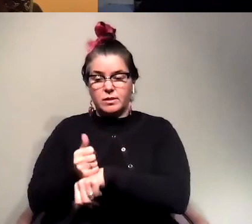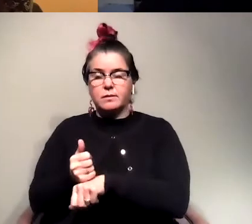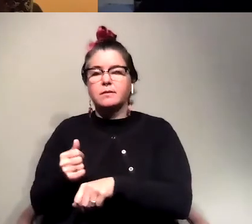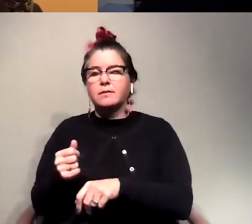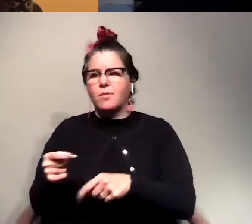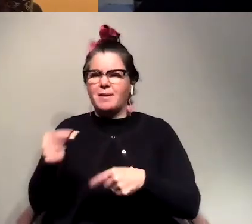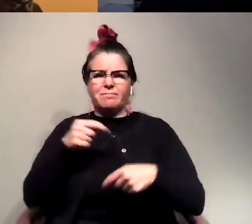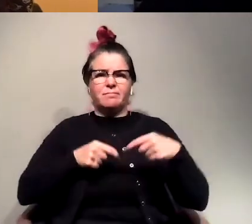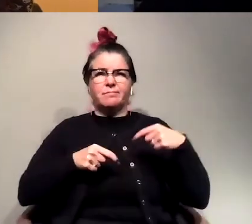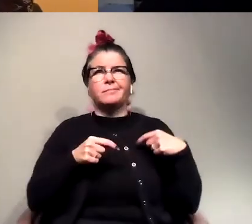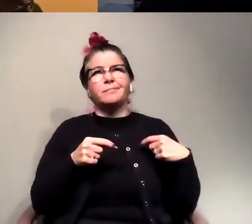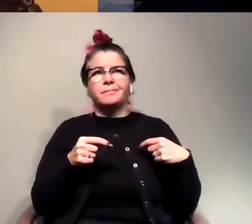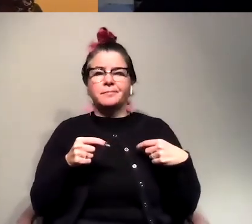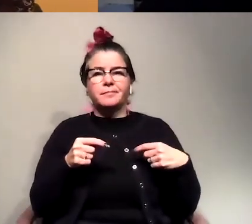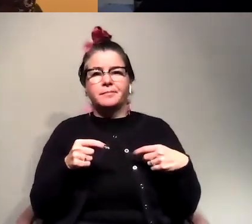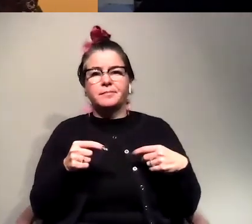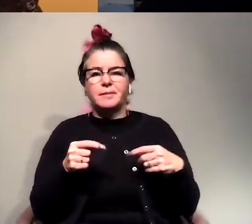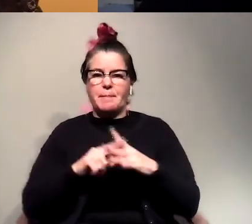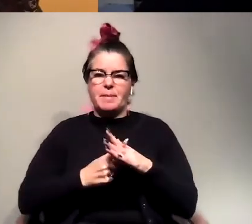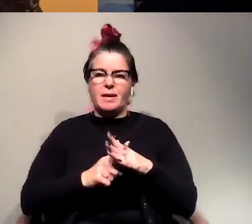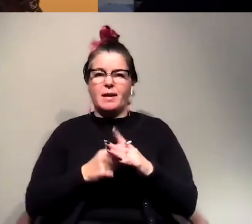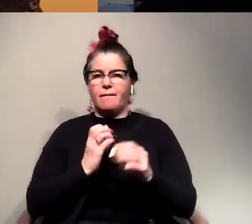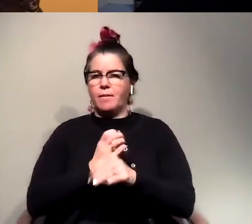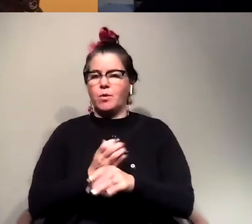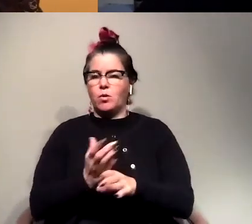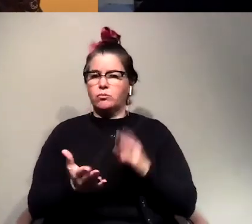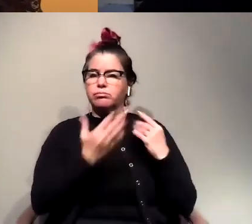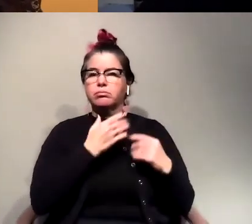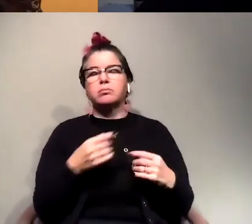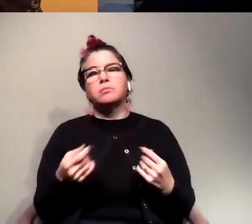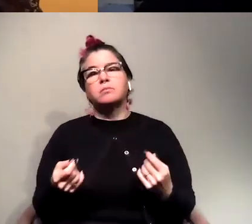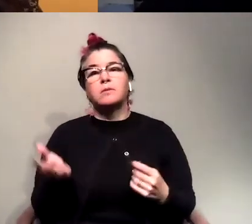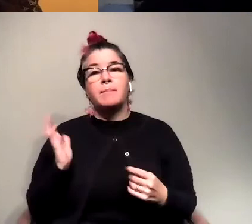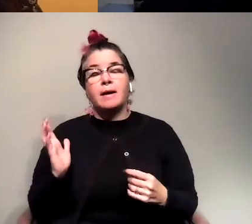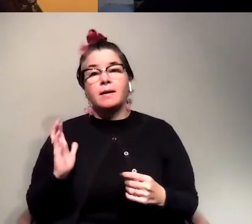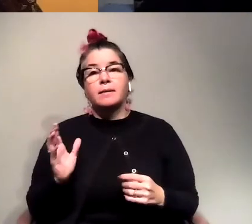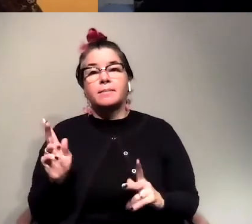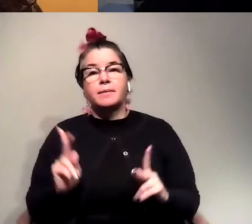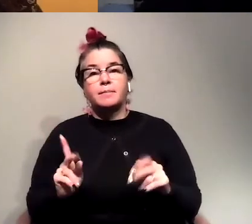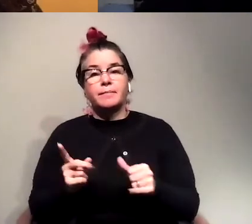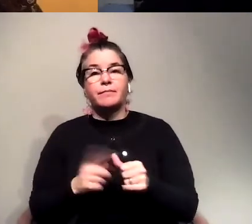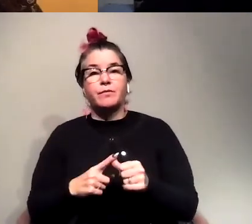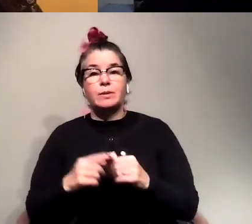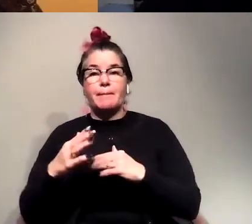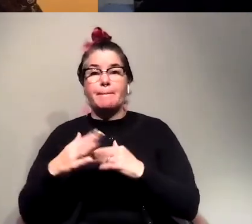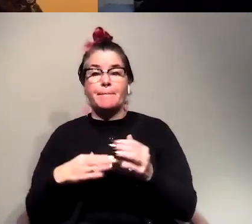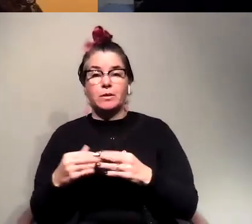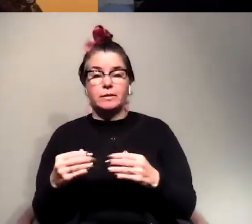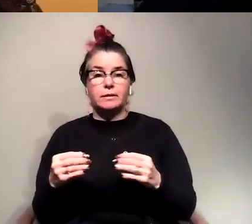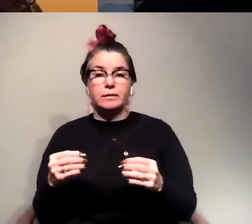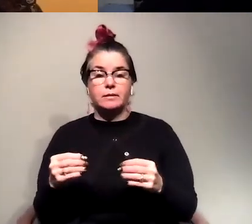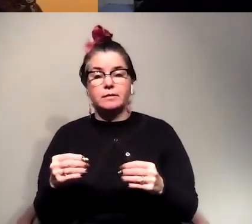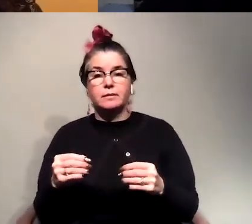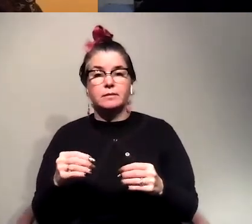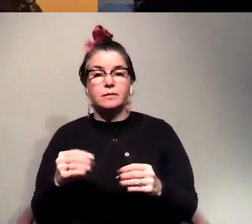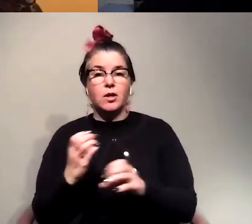way toward the beginnings of computers. So even back when people were first building